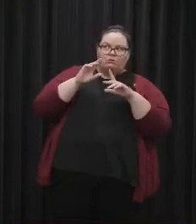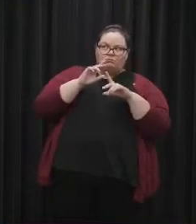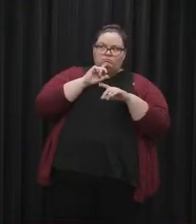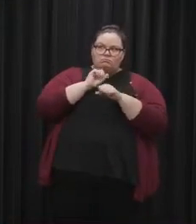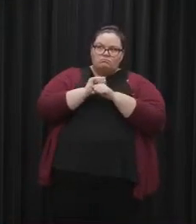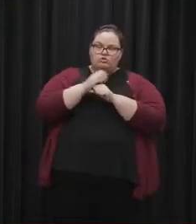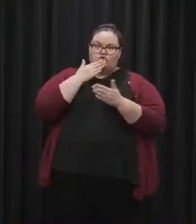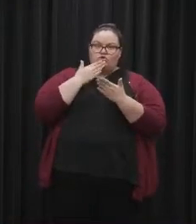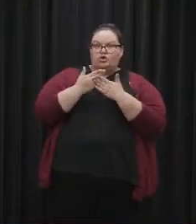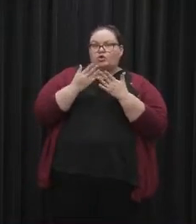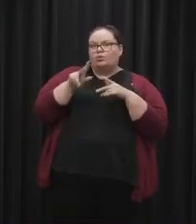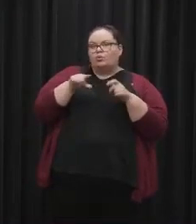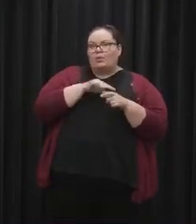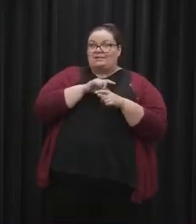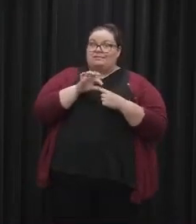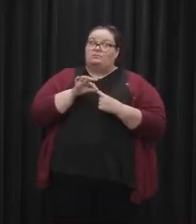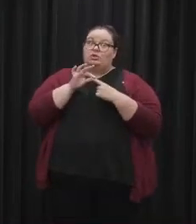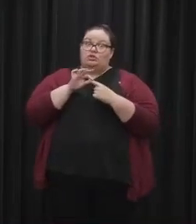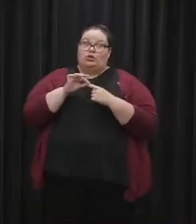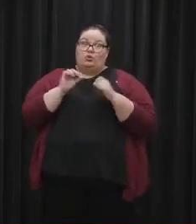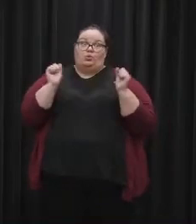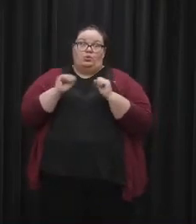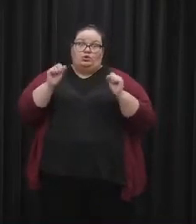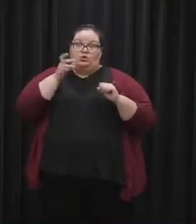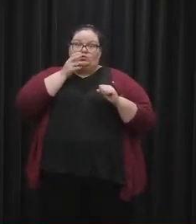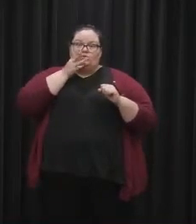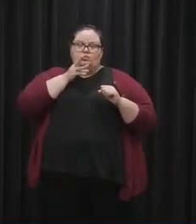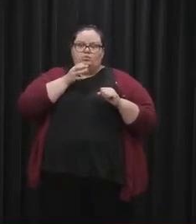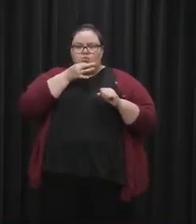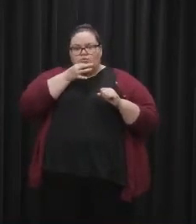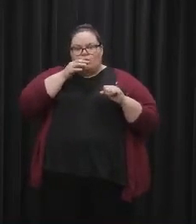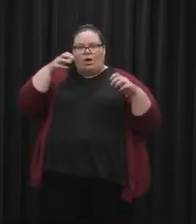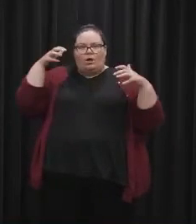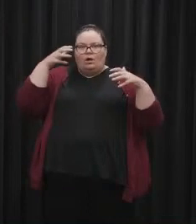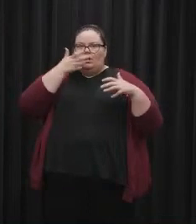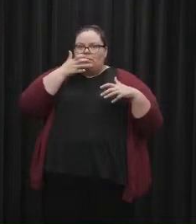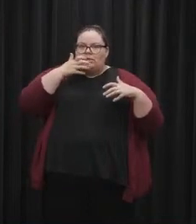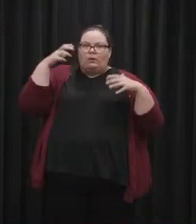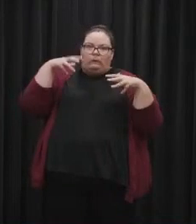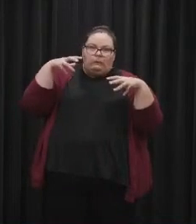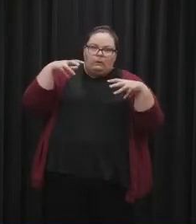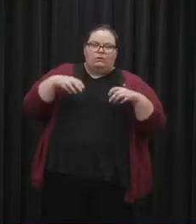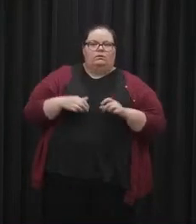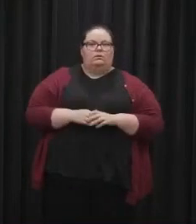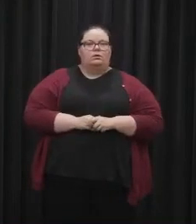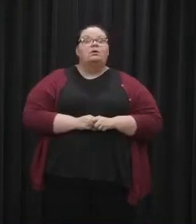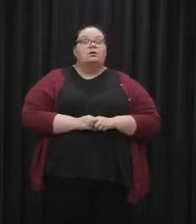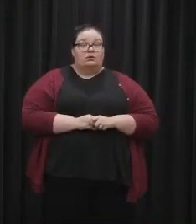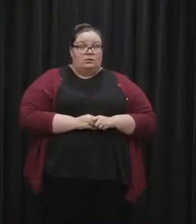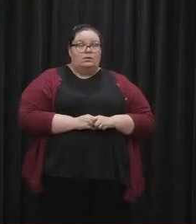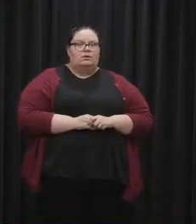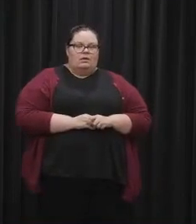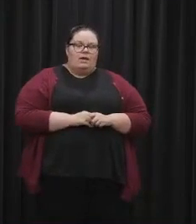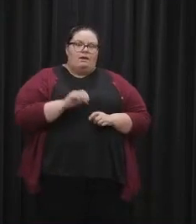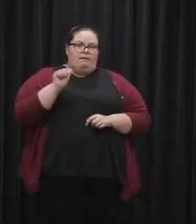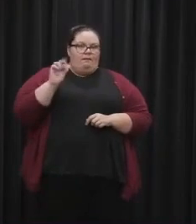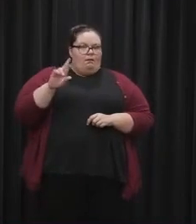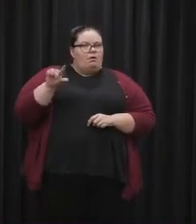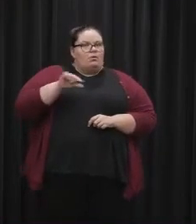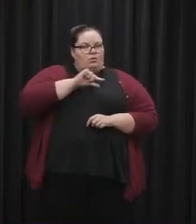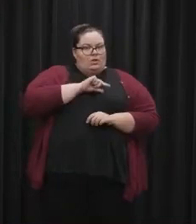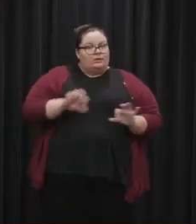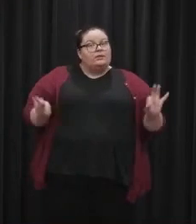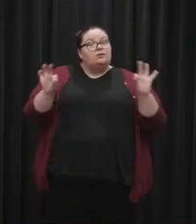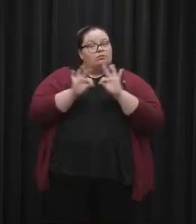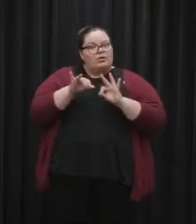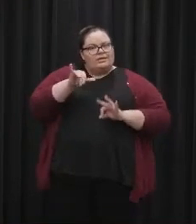are adequate, especially as the winter months come into play? Hey, thanks for the question. Absolutely, air quality is